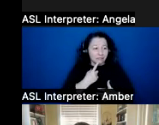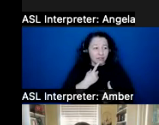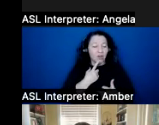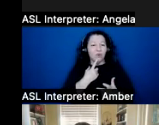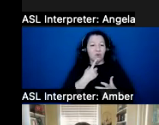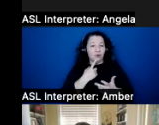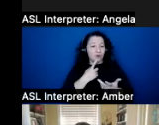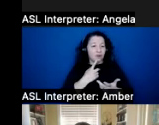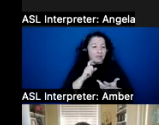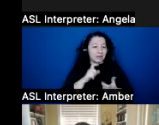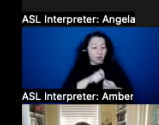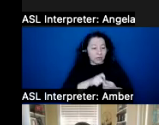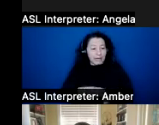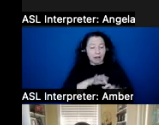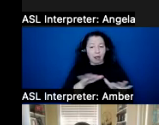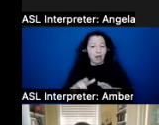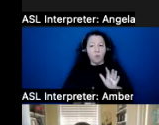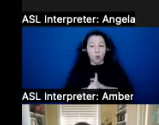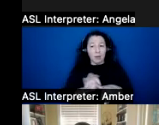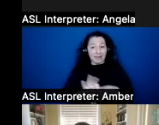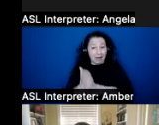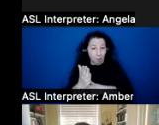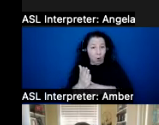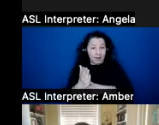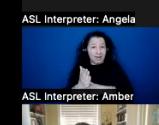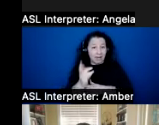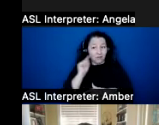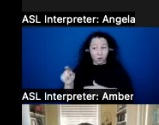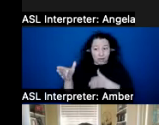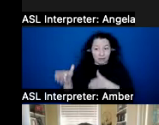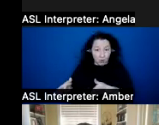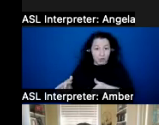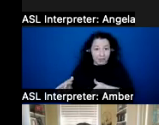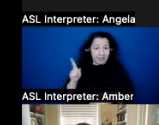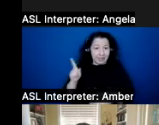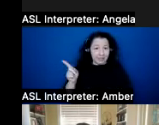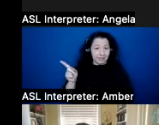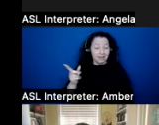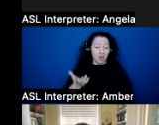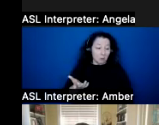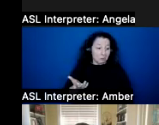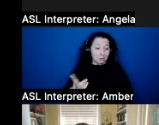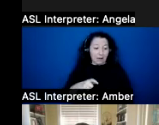be showing up at 9 a.m. to arraign that perpetrator. And so,